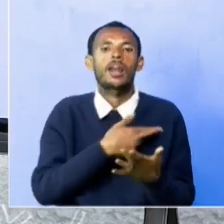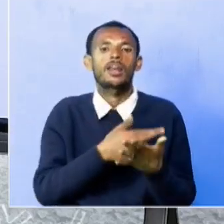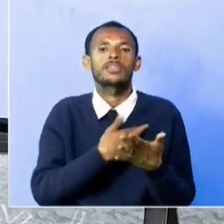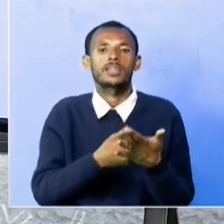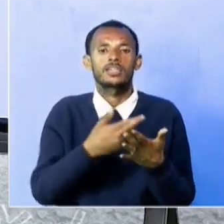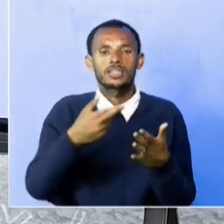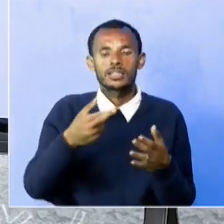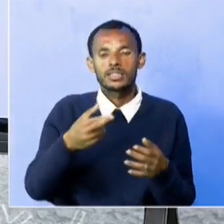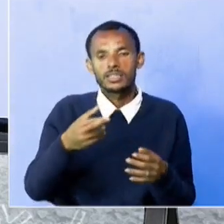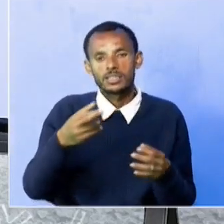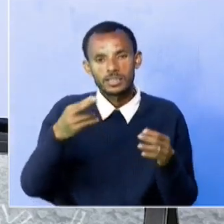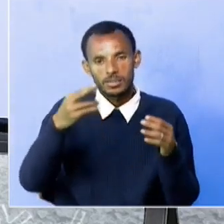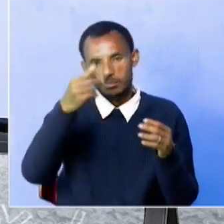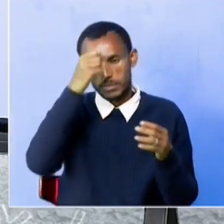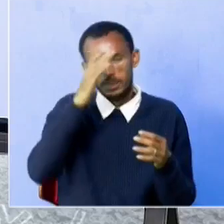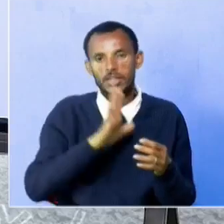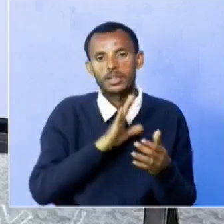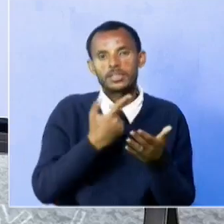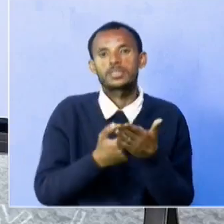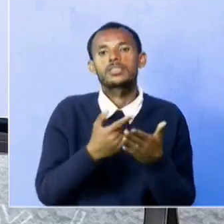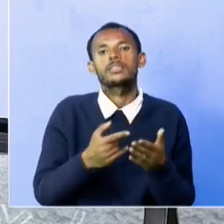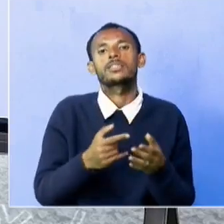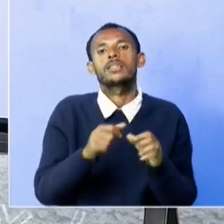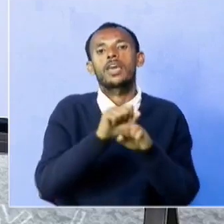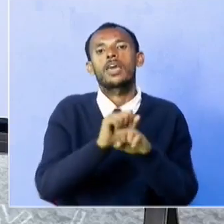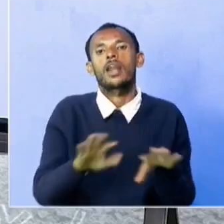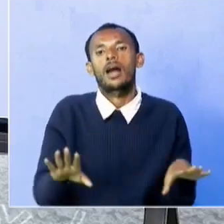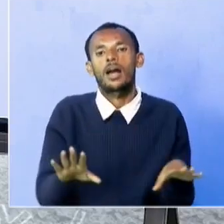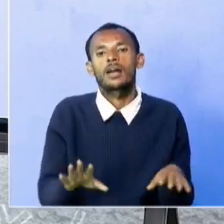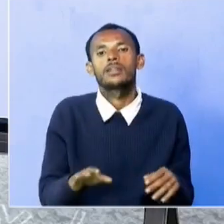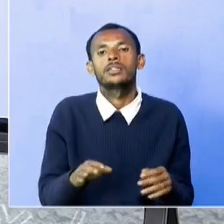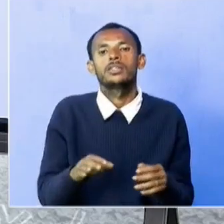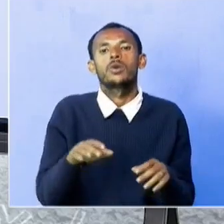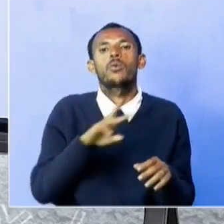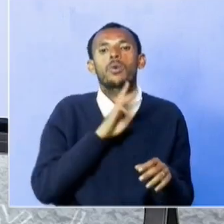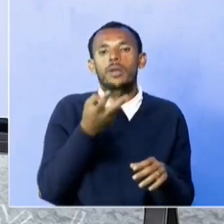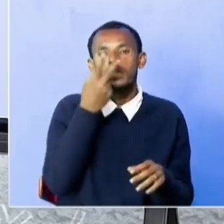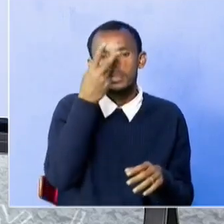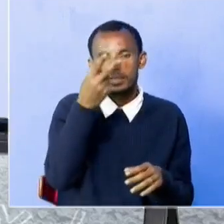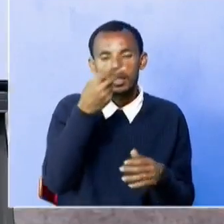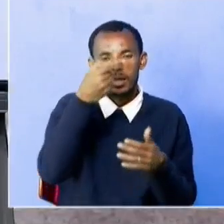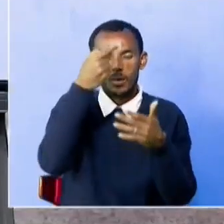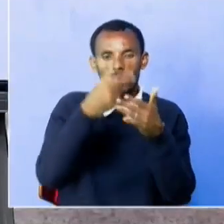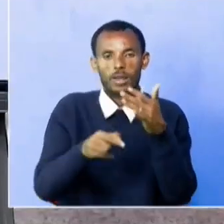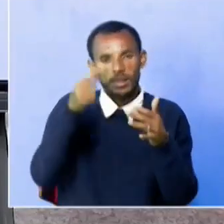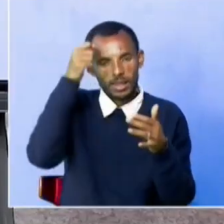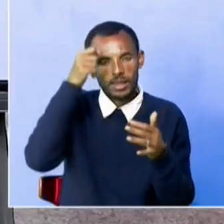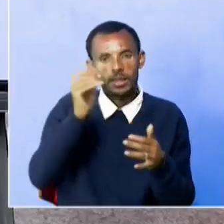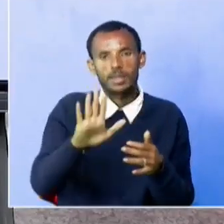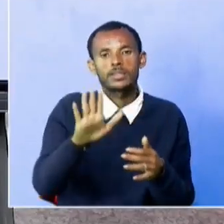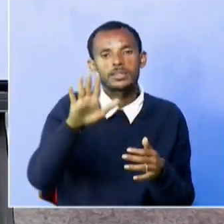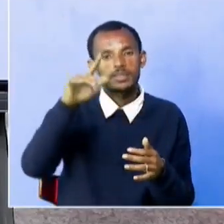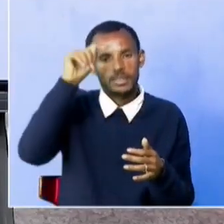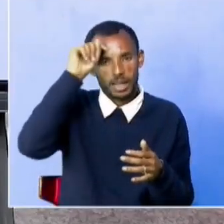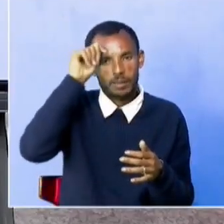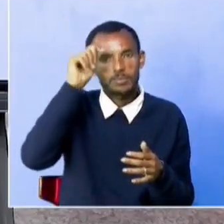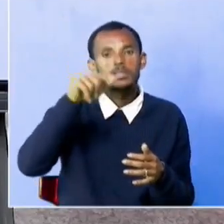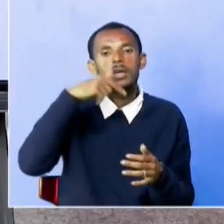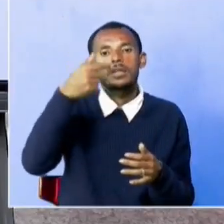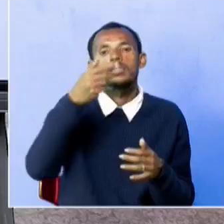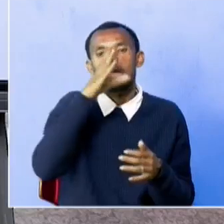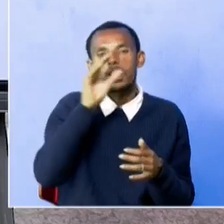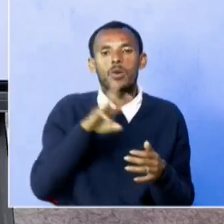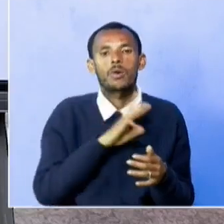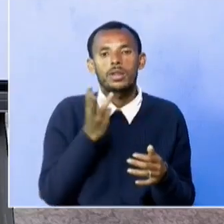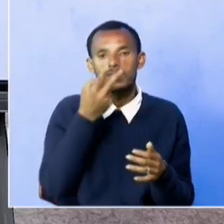person, okay, in his era. So we will try to see what his theorem is saying, and we